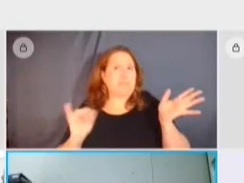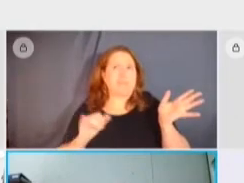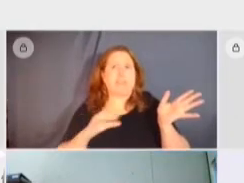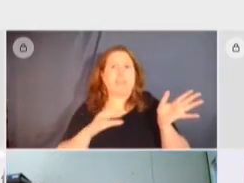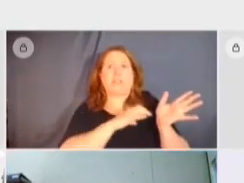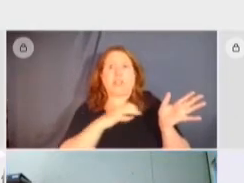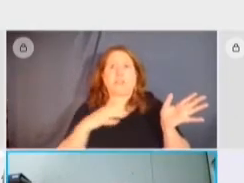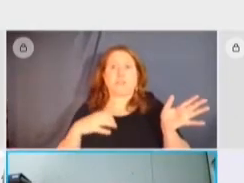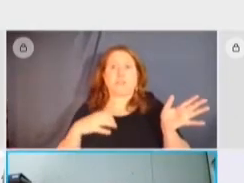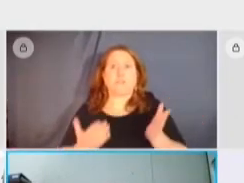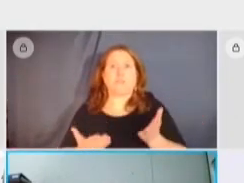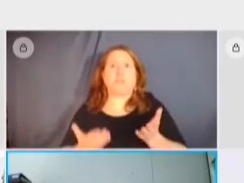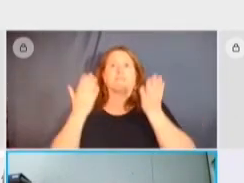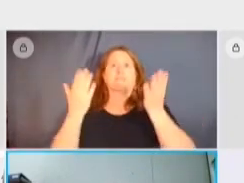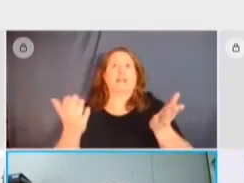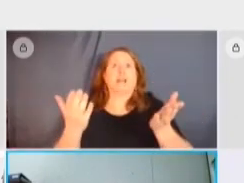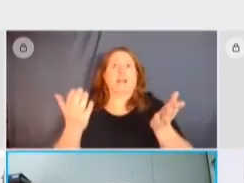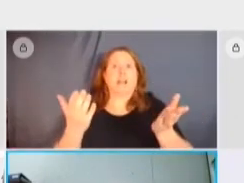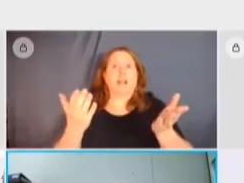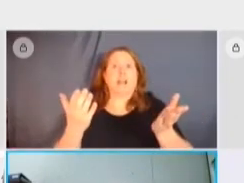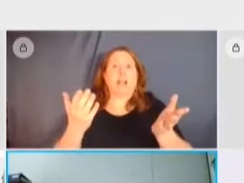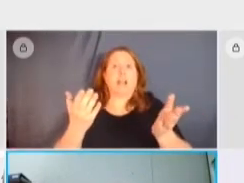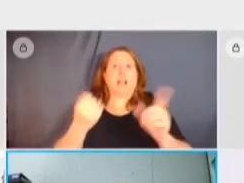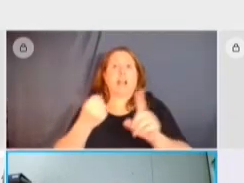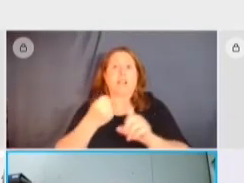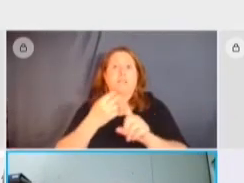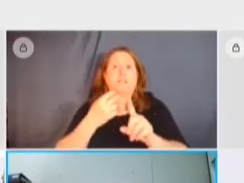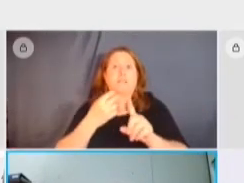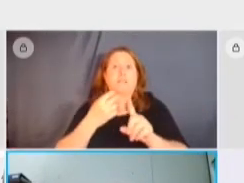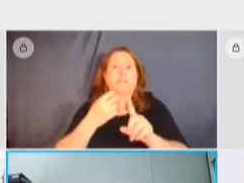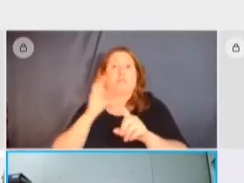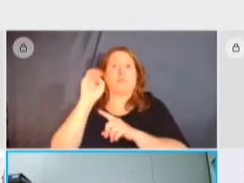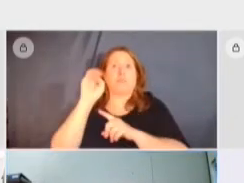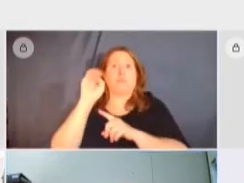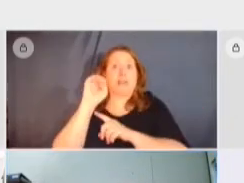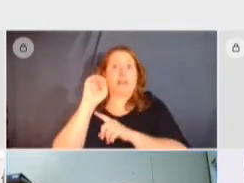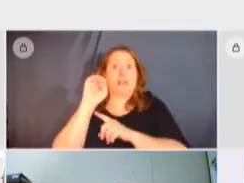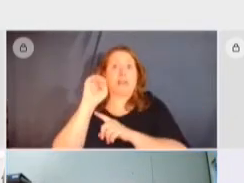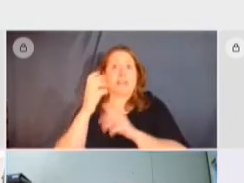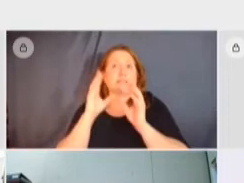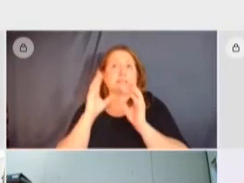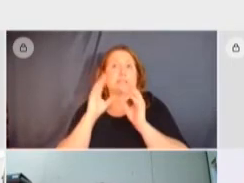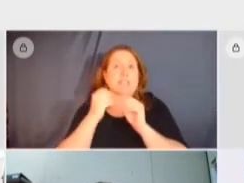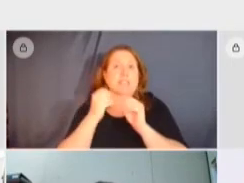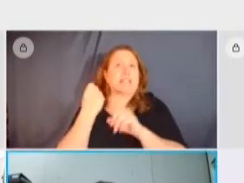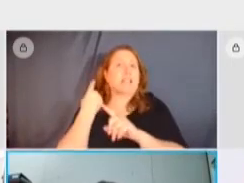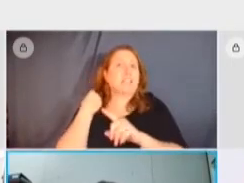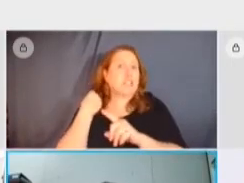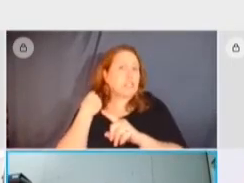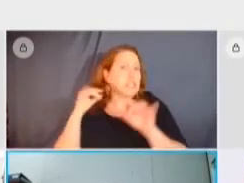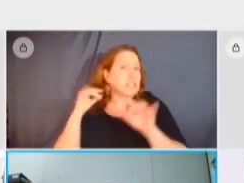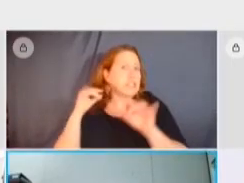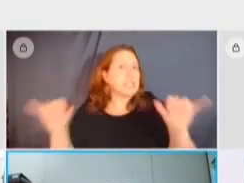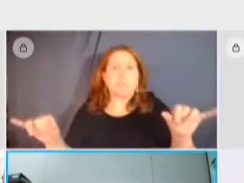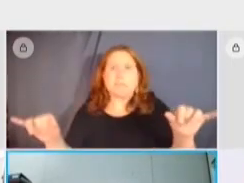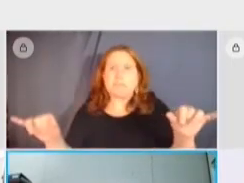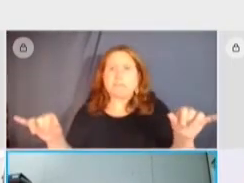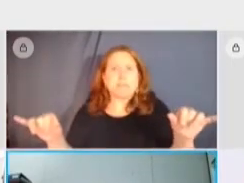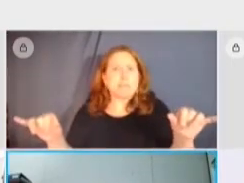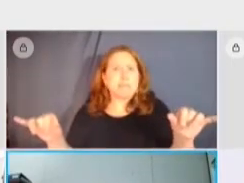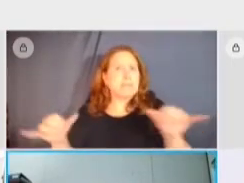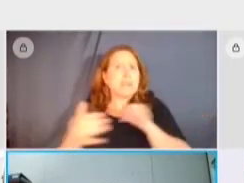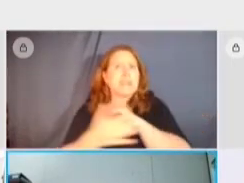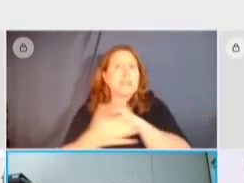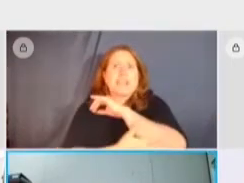a WebEx meeting with county boards to go over